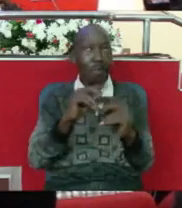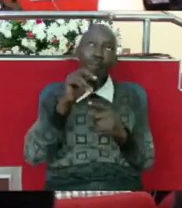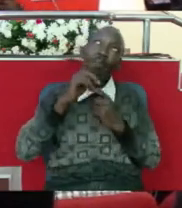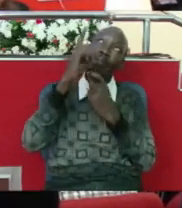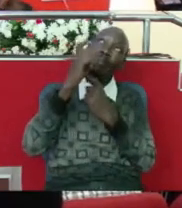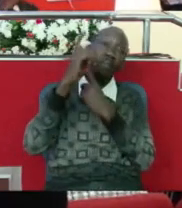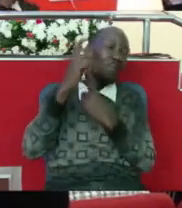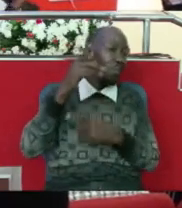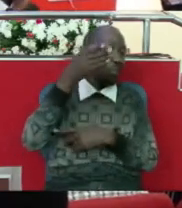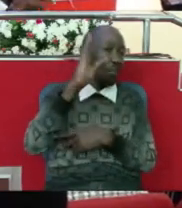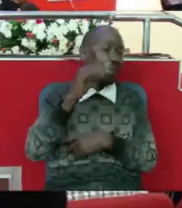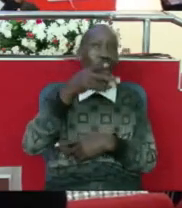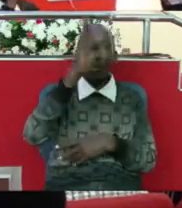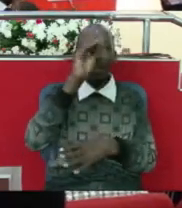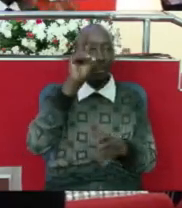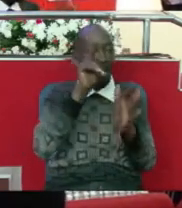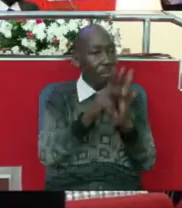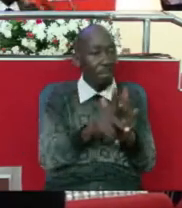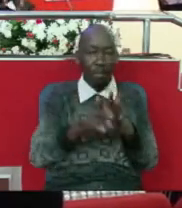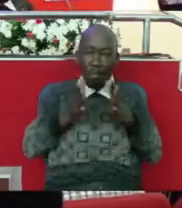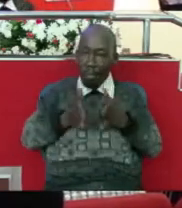But God doesn't kill anybody.